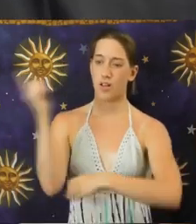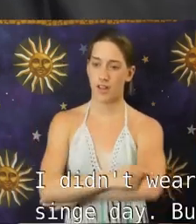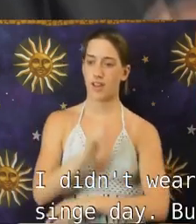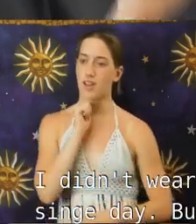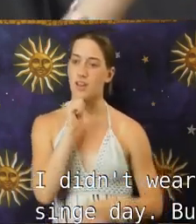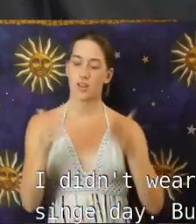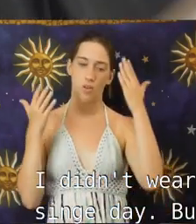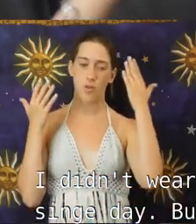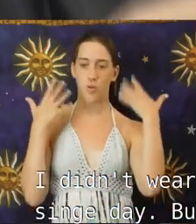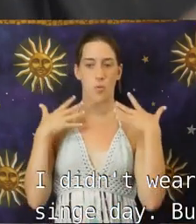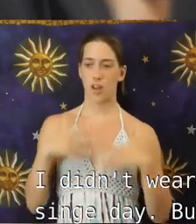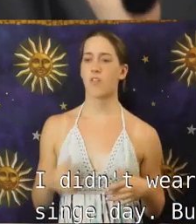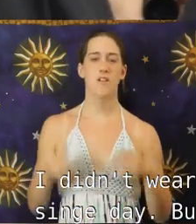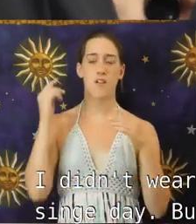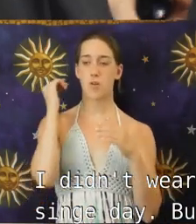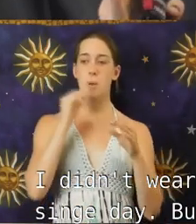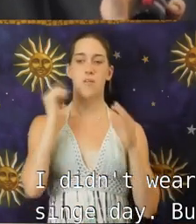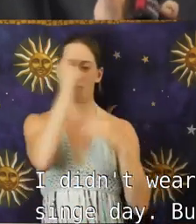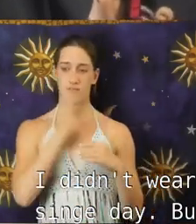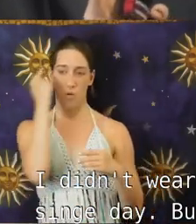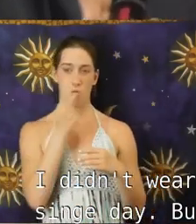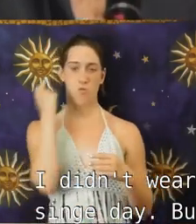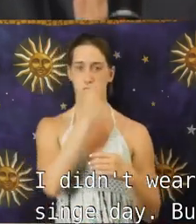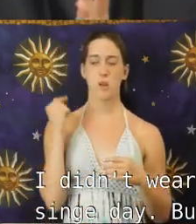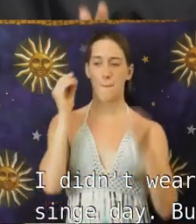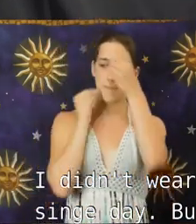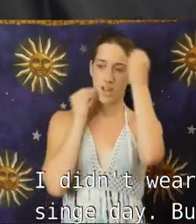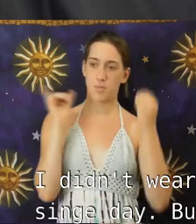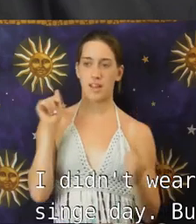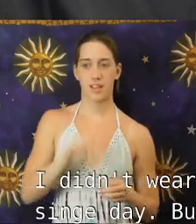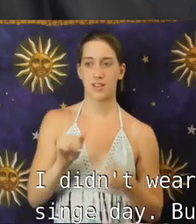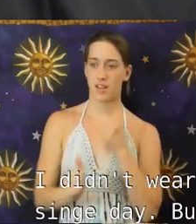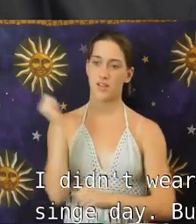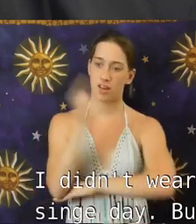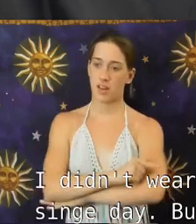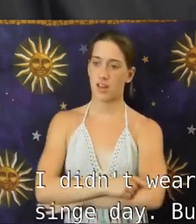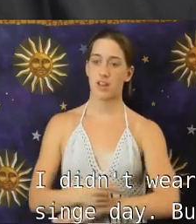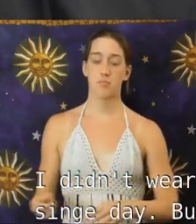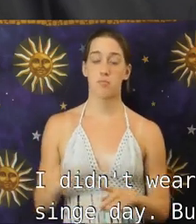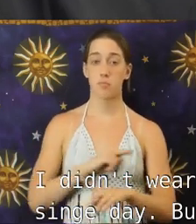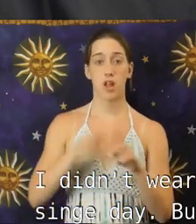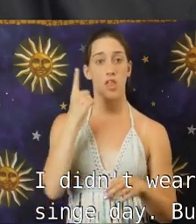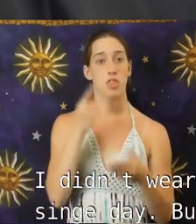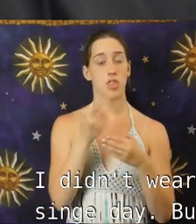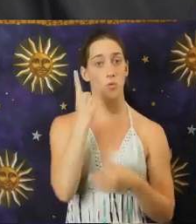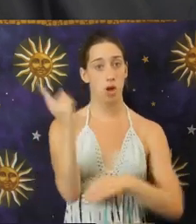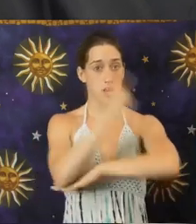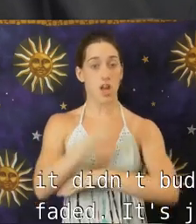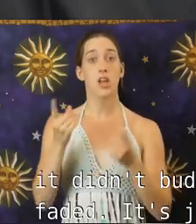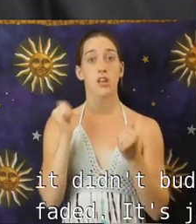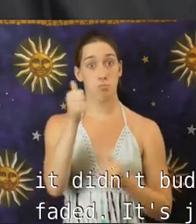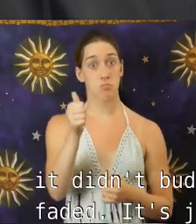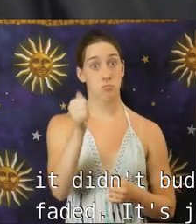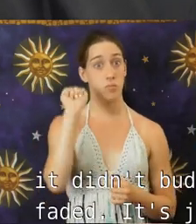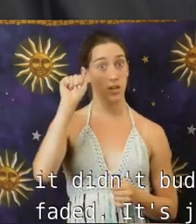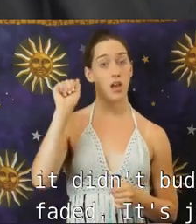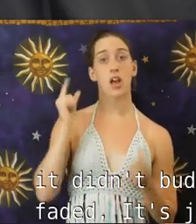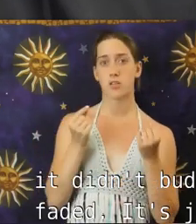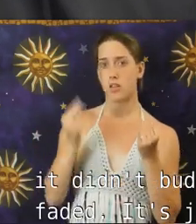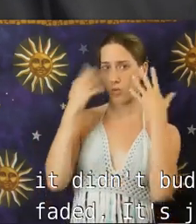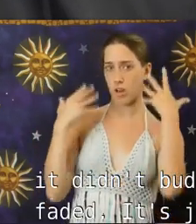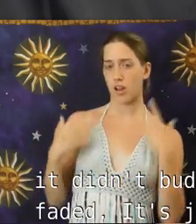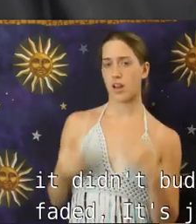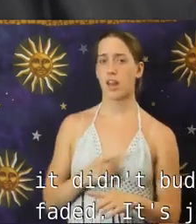$6. And I didn't wear like a full face of makeup like this every single day. But I did wear one like this on Friday, and it didn't budge all